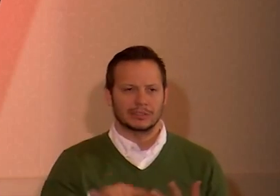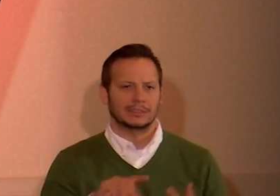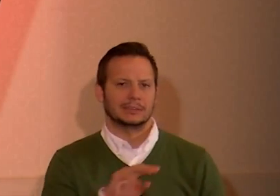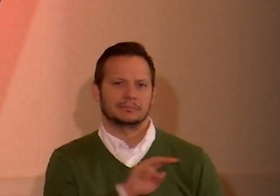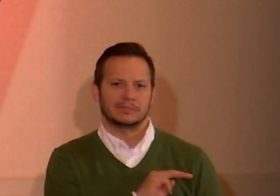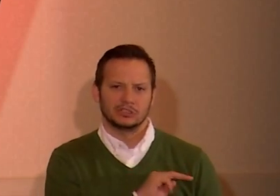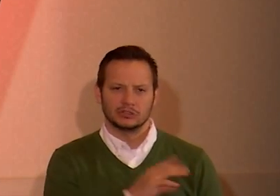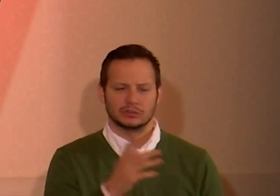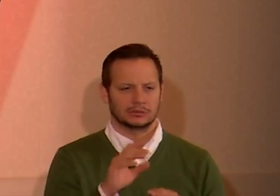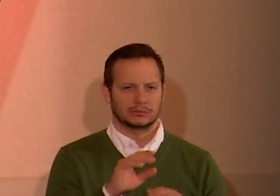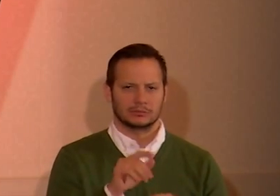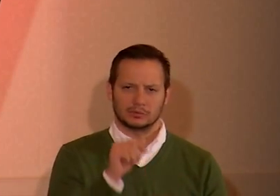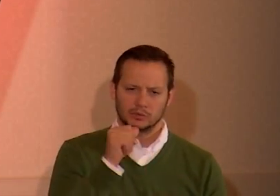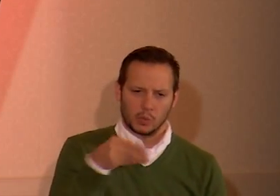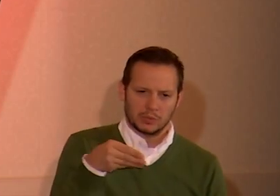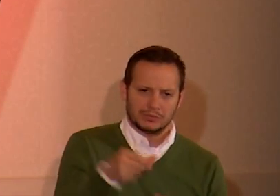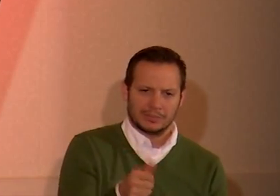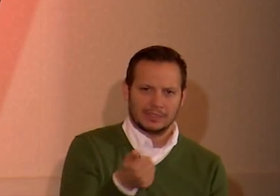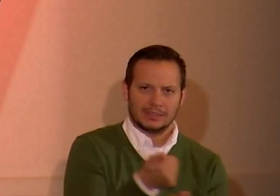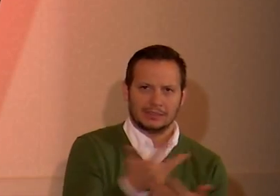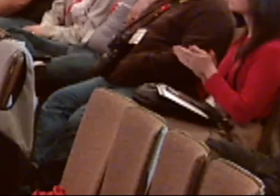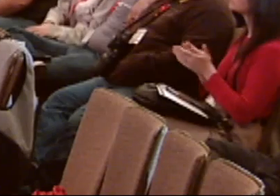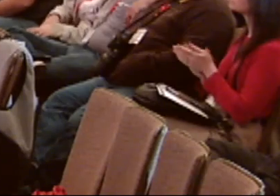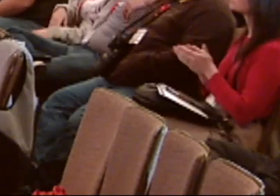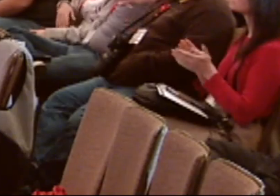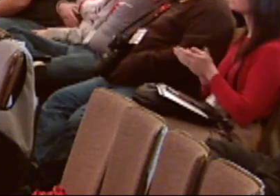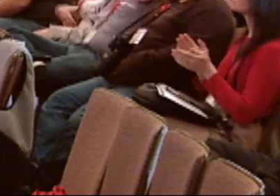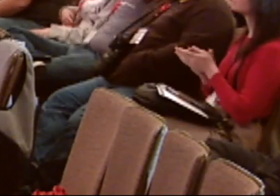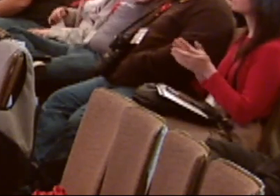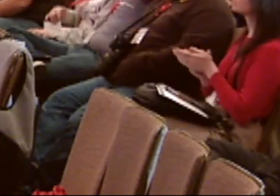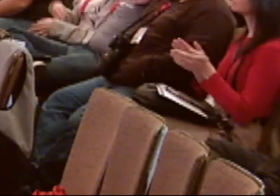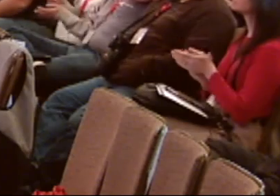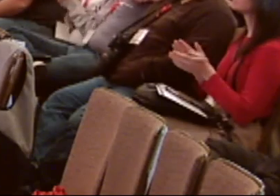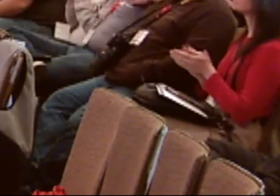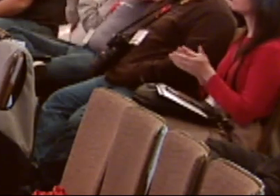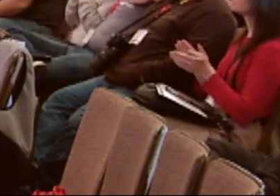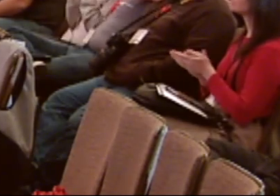not one penny. What could be wrong with that?